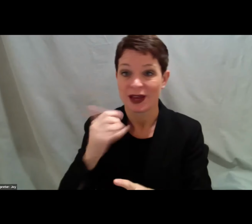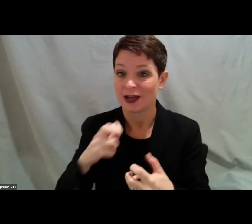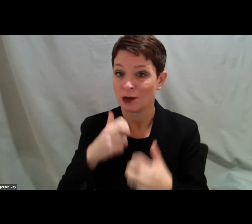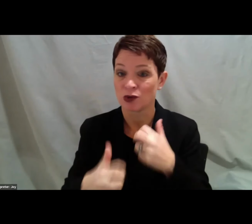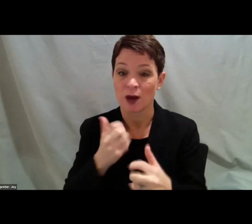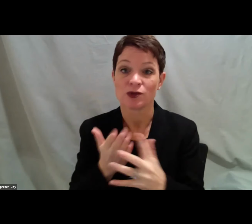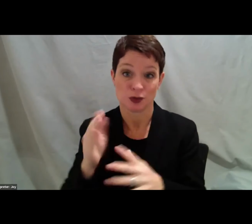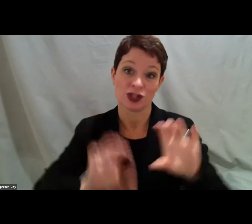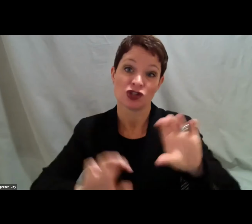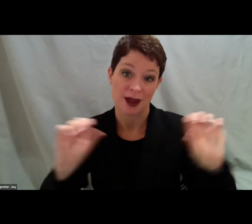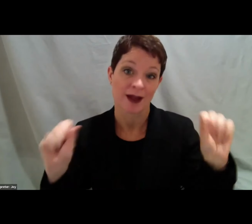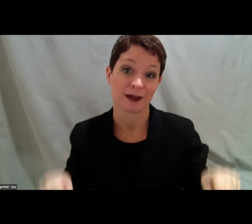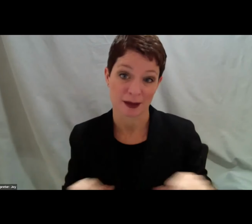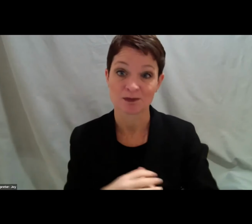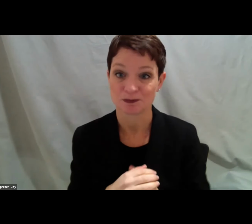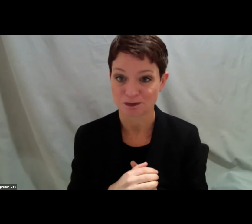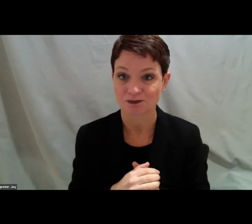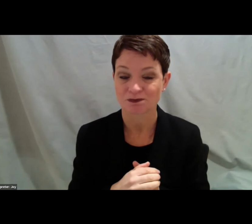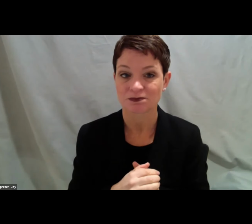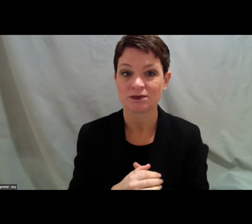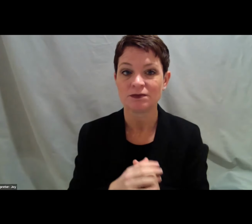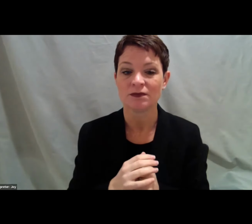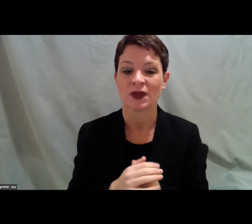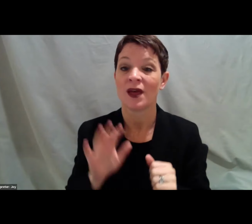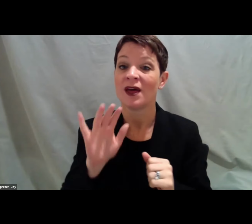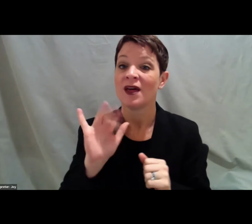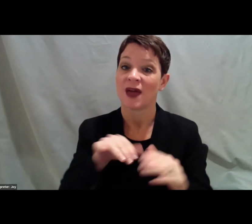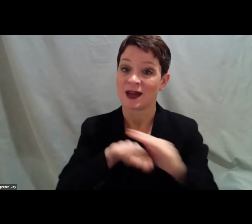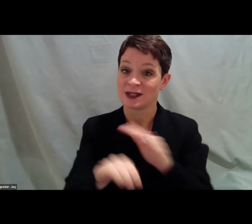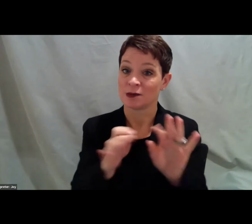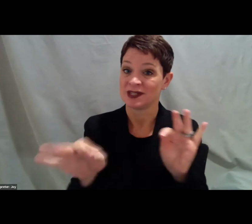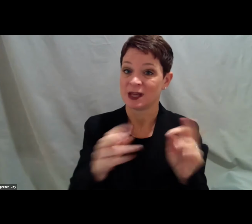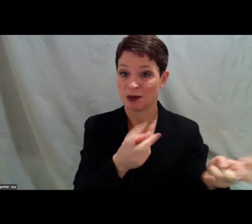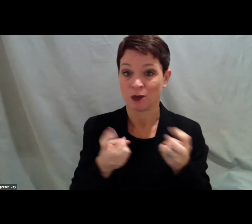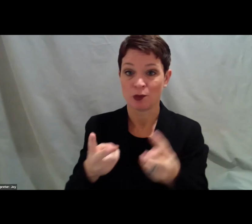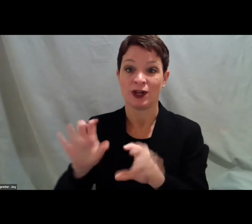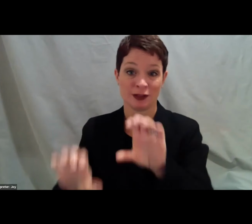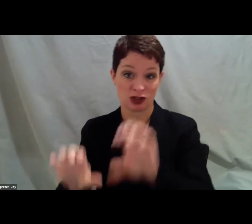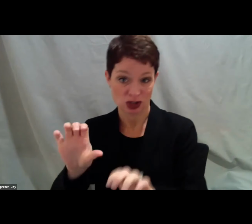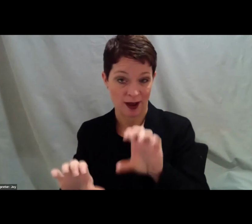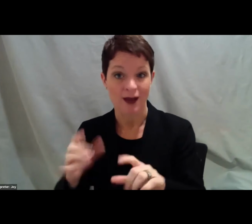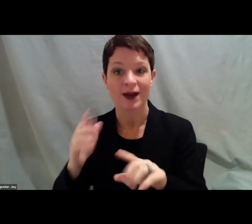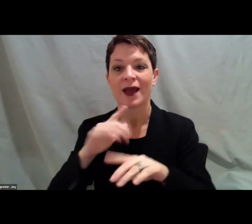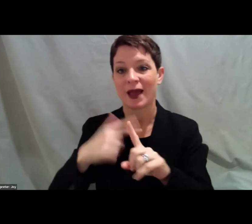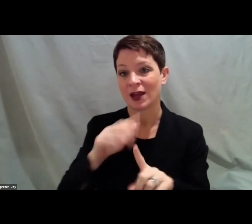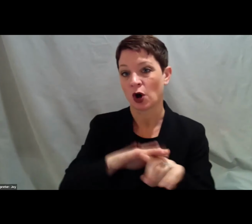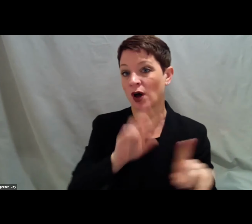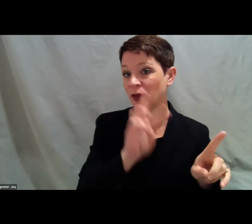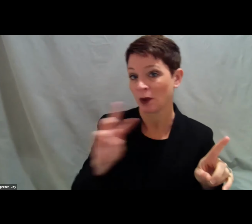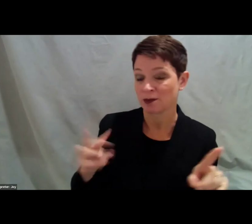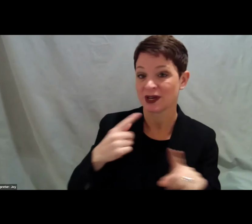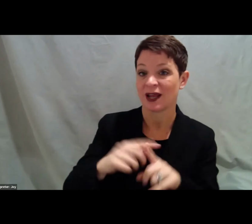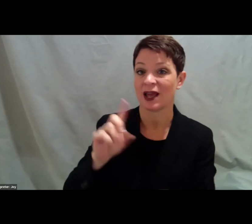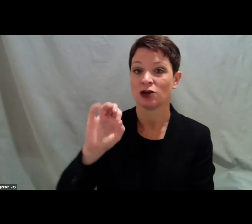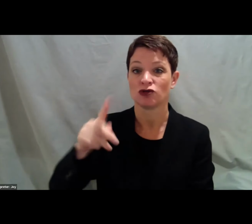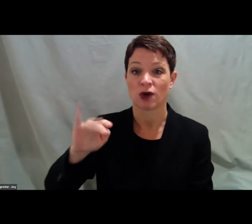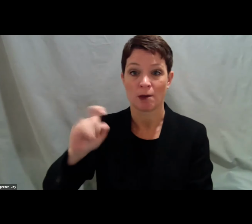the chat. That statement is in the chat, as well as on our website and on our